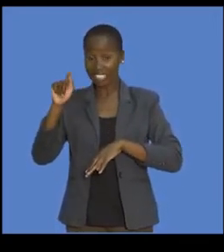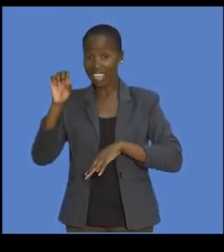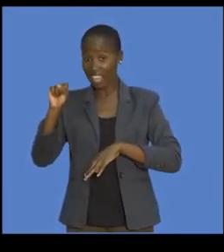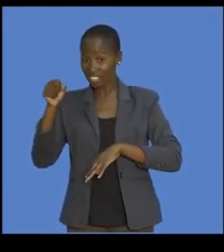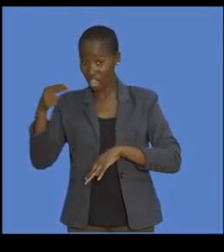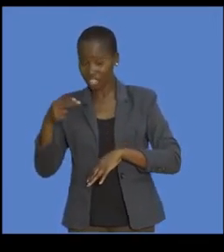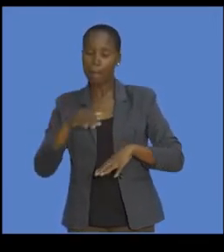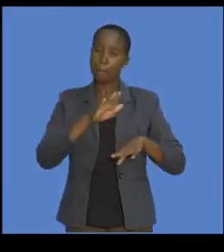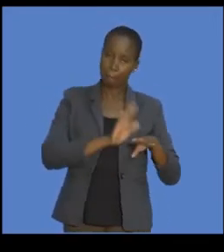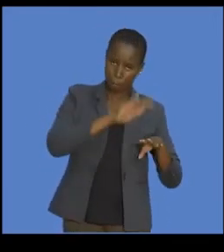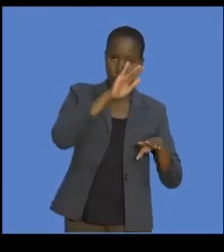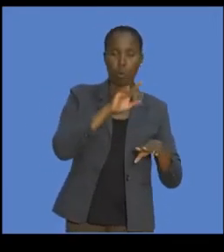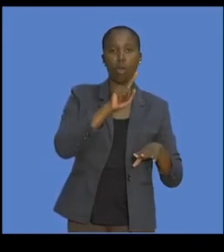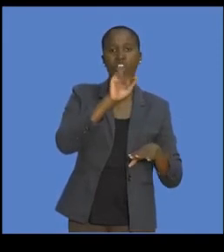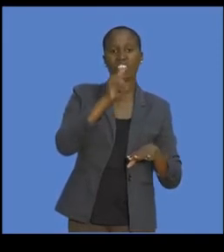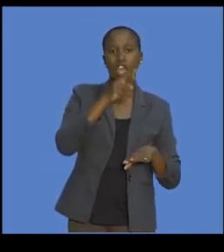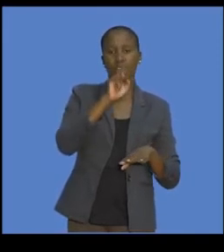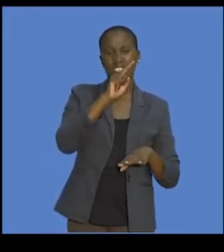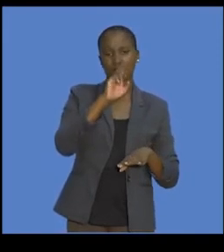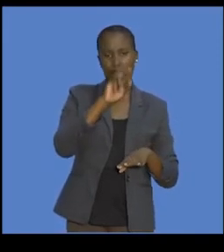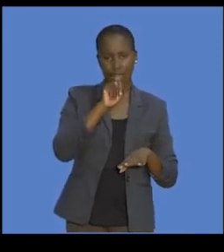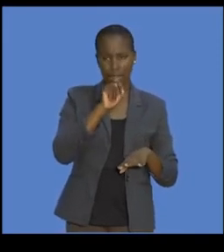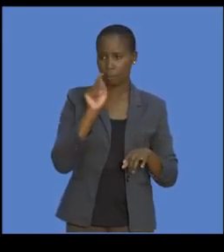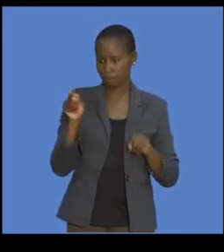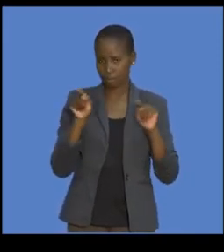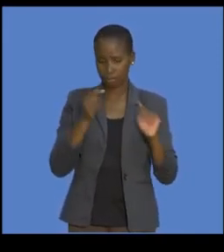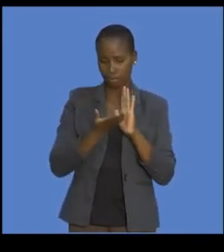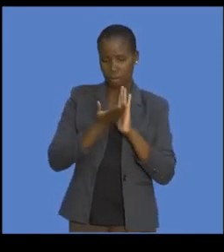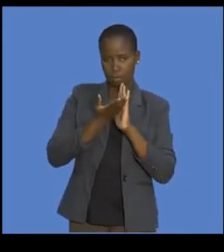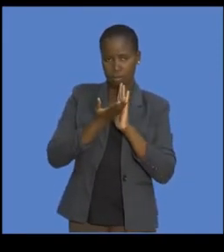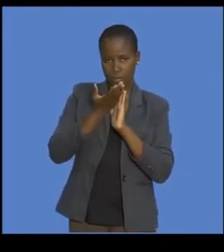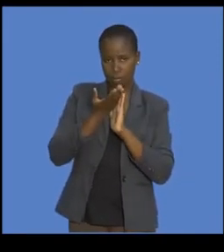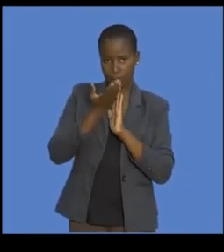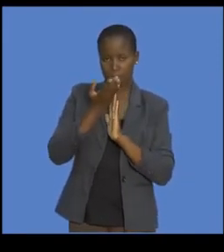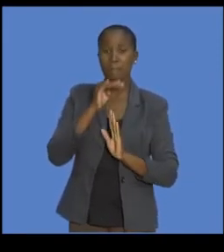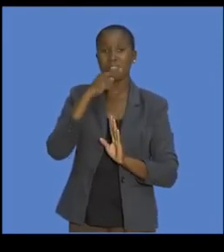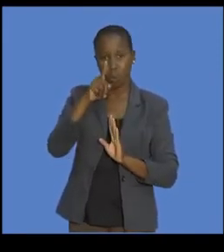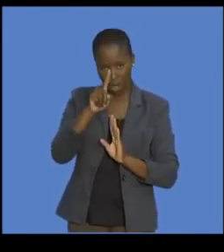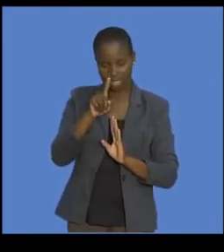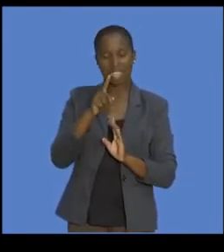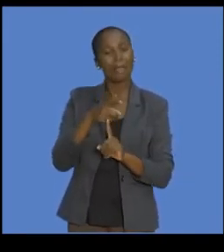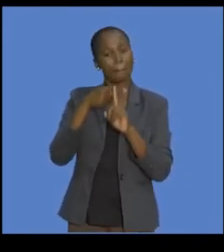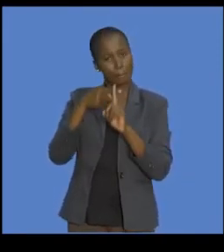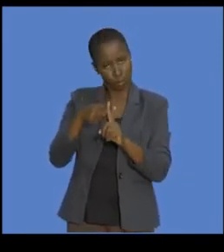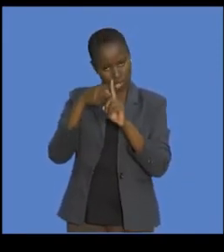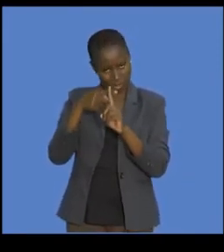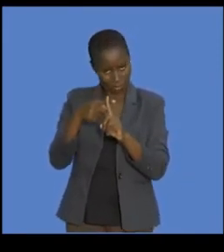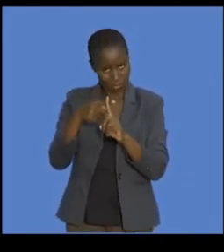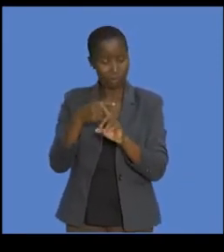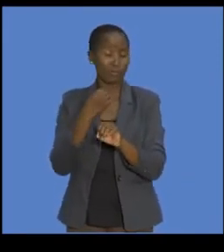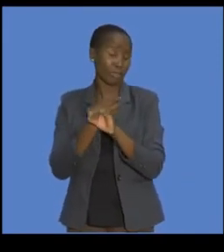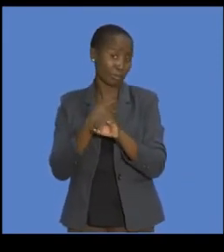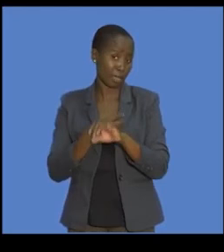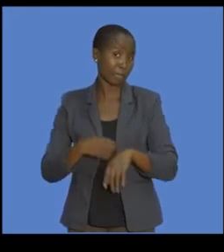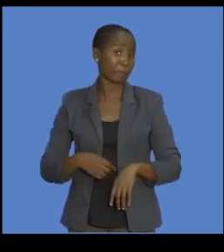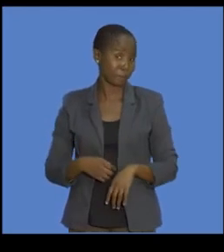thyroxine levels increasing and coming back to normal. And that's illustrated in this flow chart. So